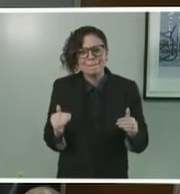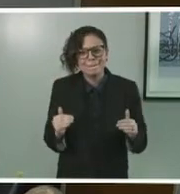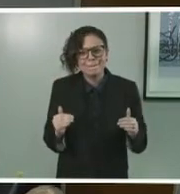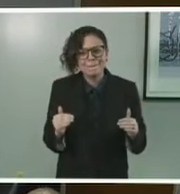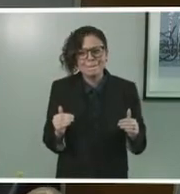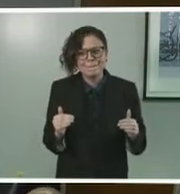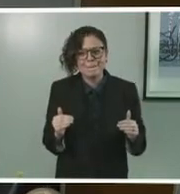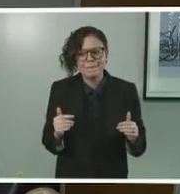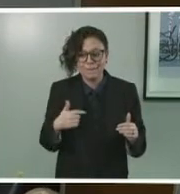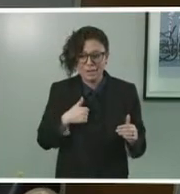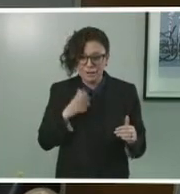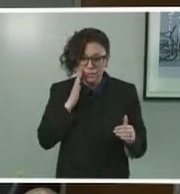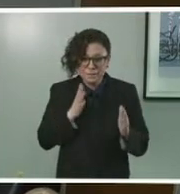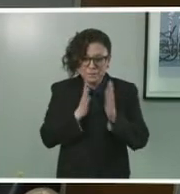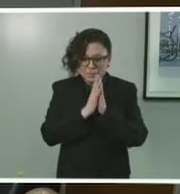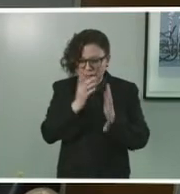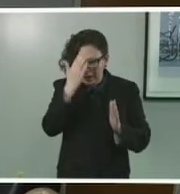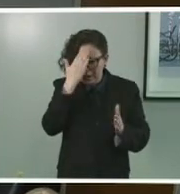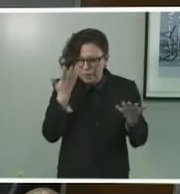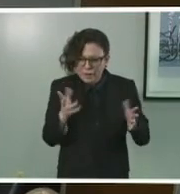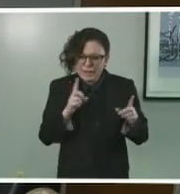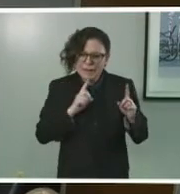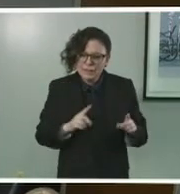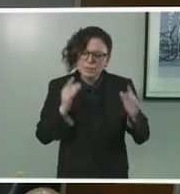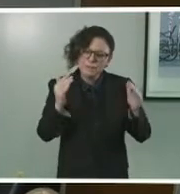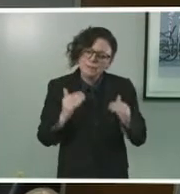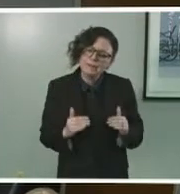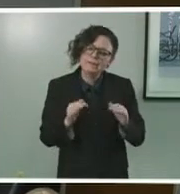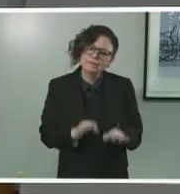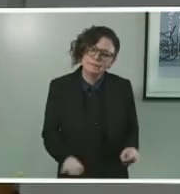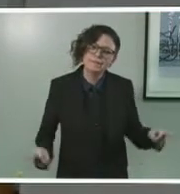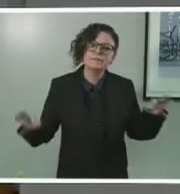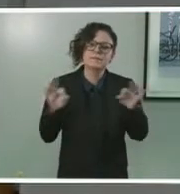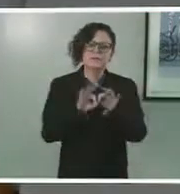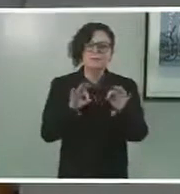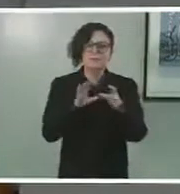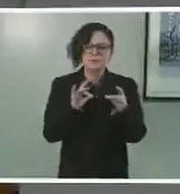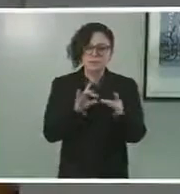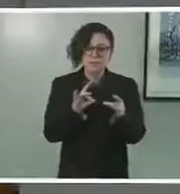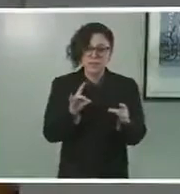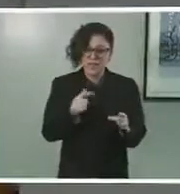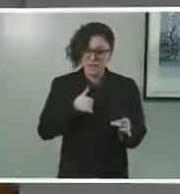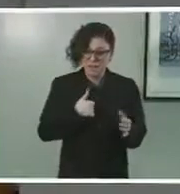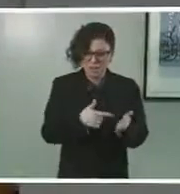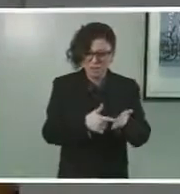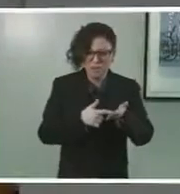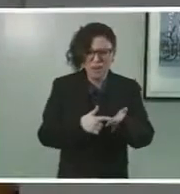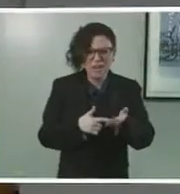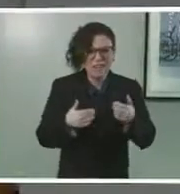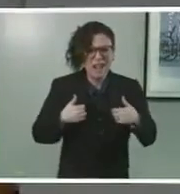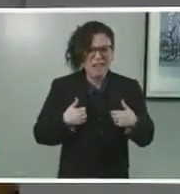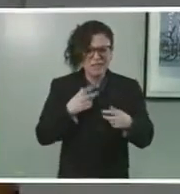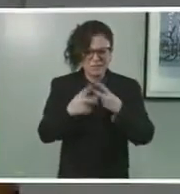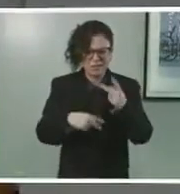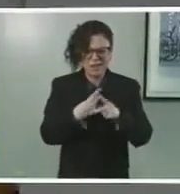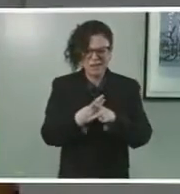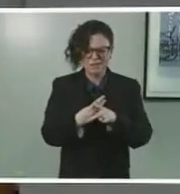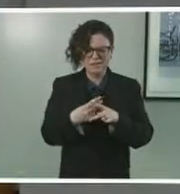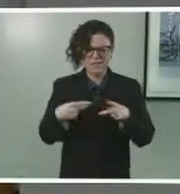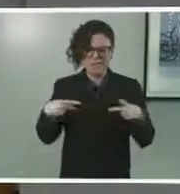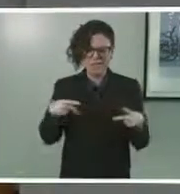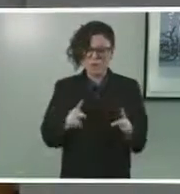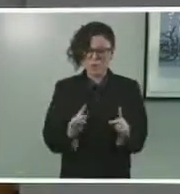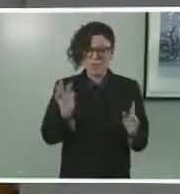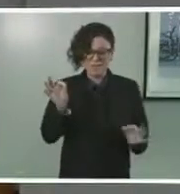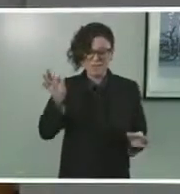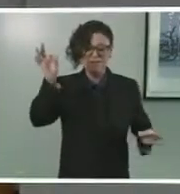I'll ask this question, even though we've already answered it, it once again is critical to mention. Am I required to carry a permit or a letter of